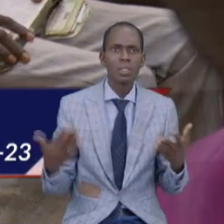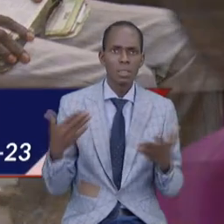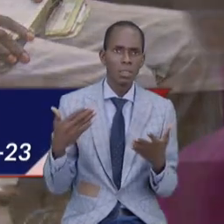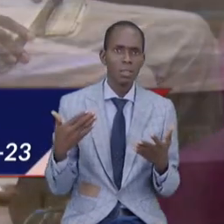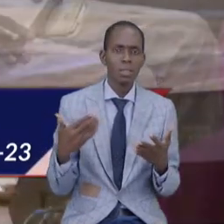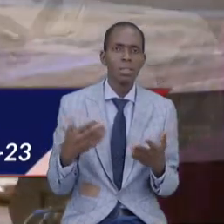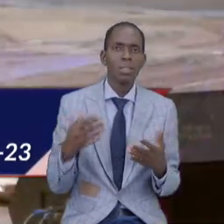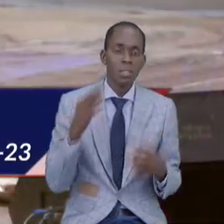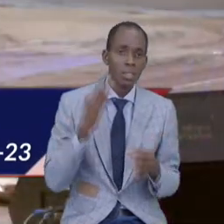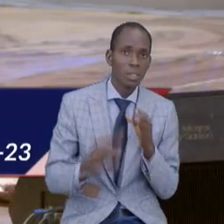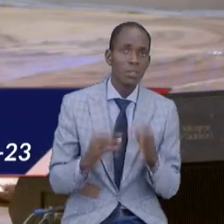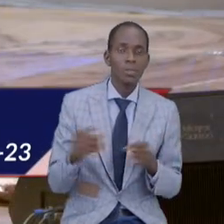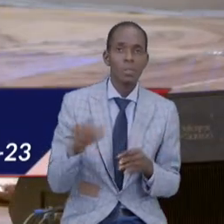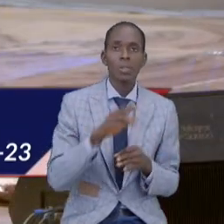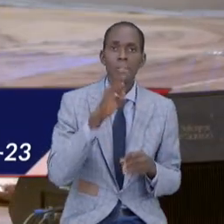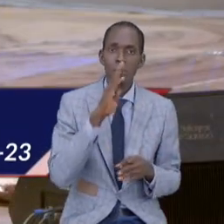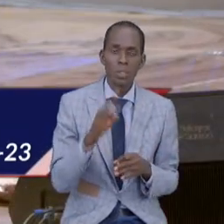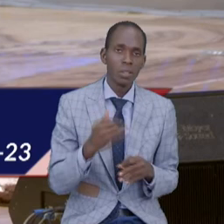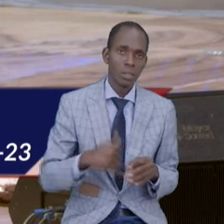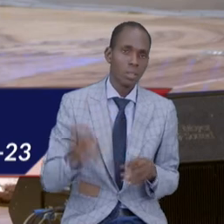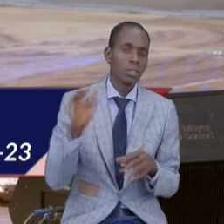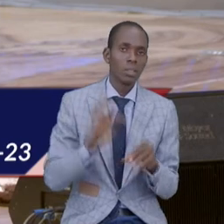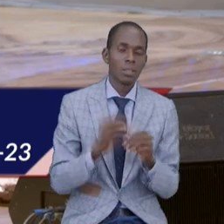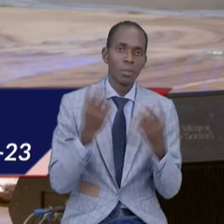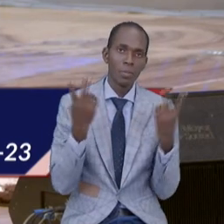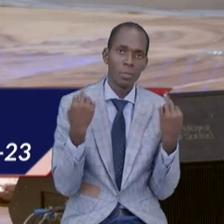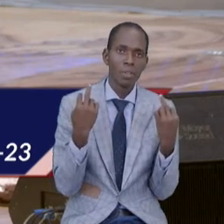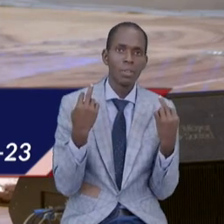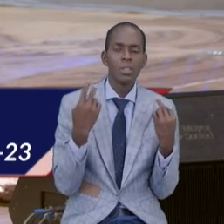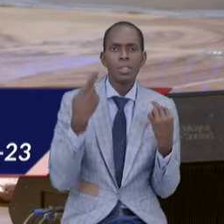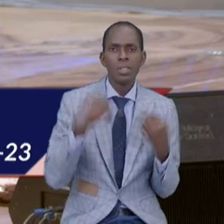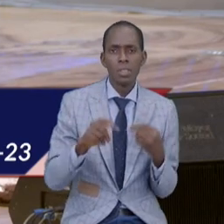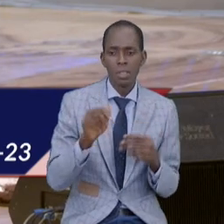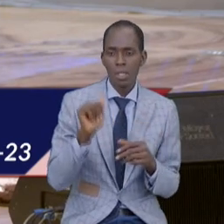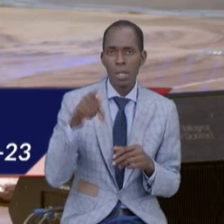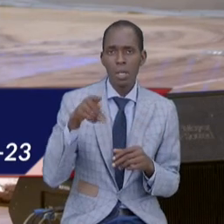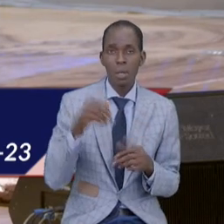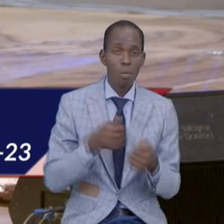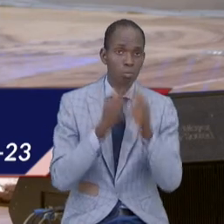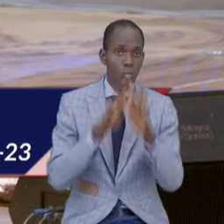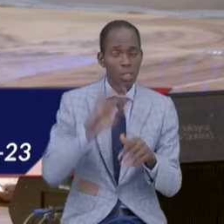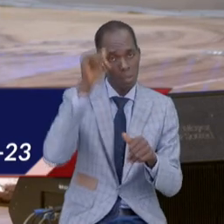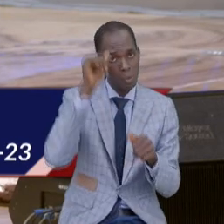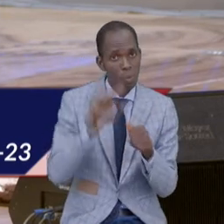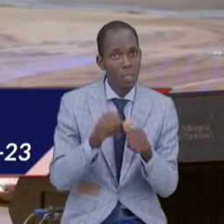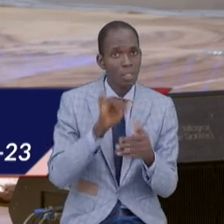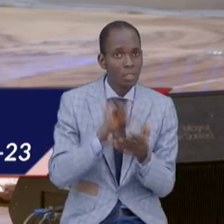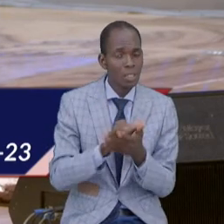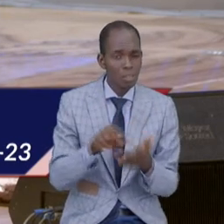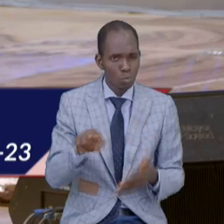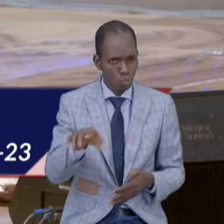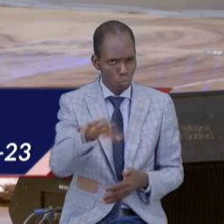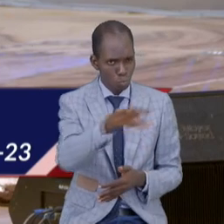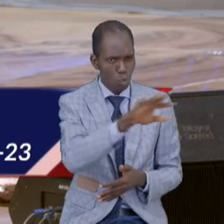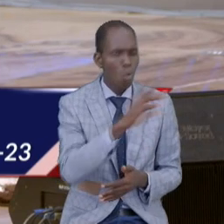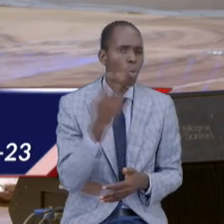be yet in vain, the apostle remembered that these were genuine